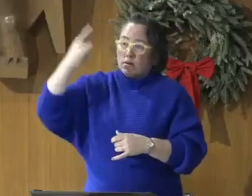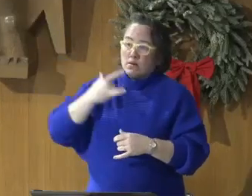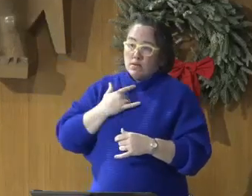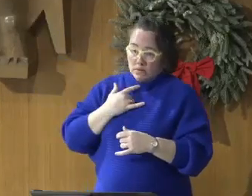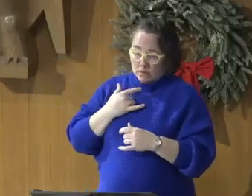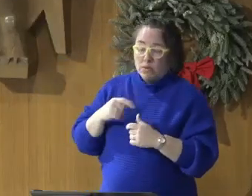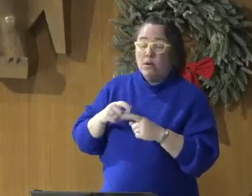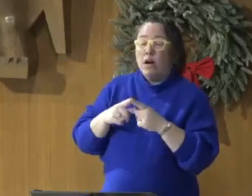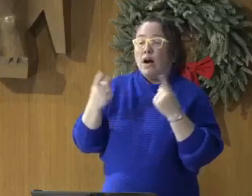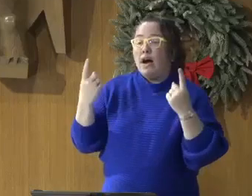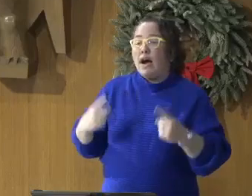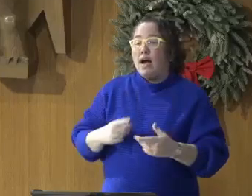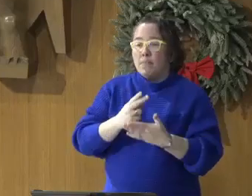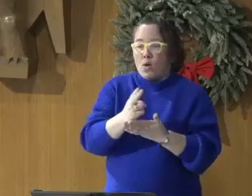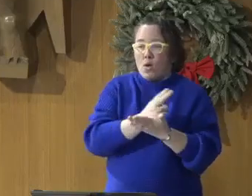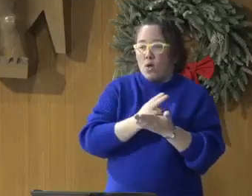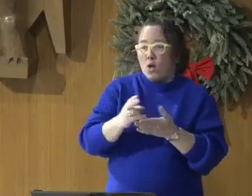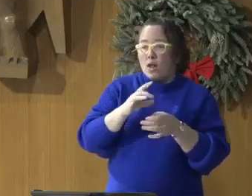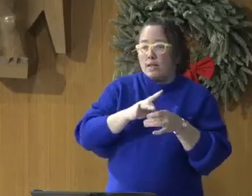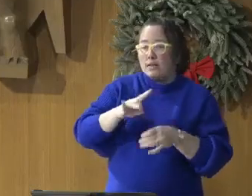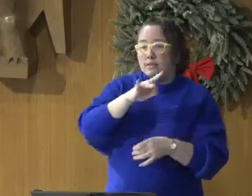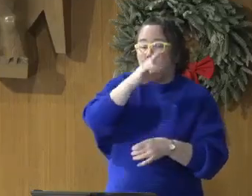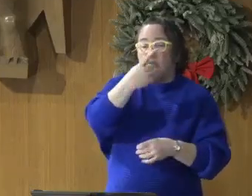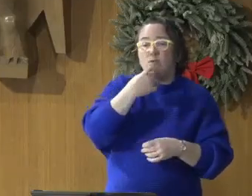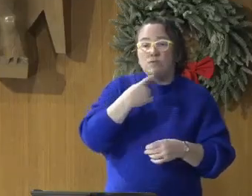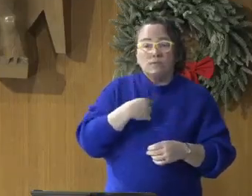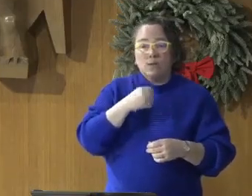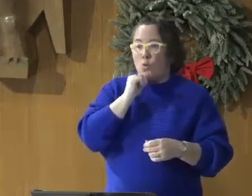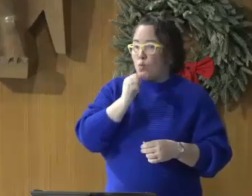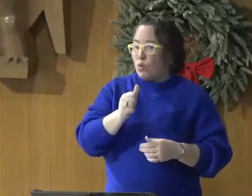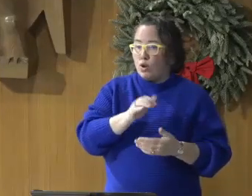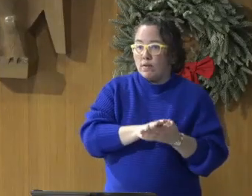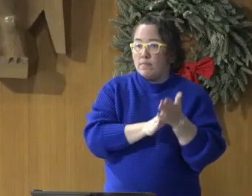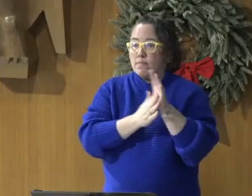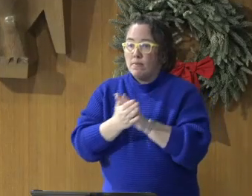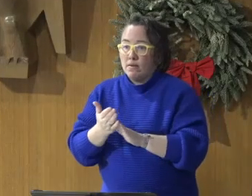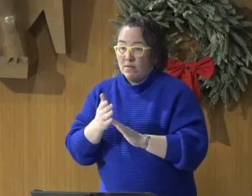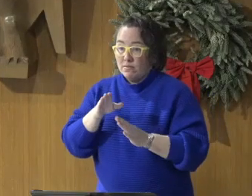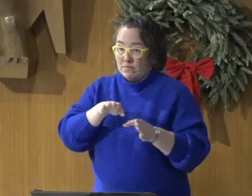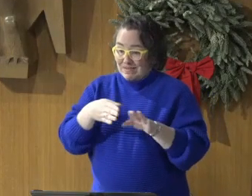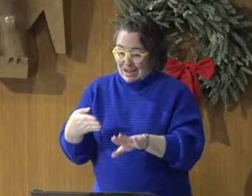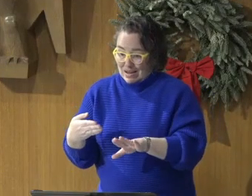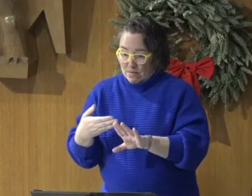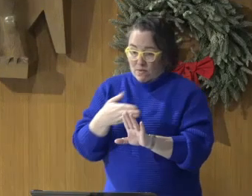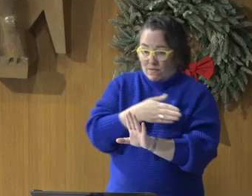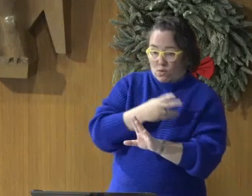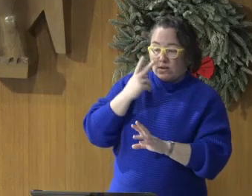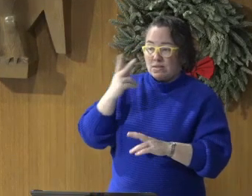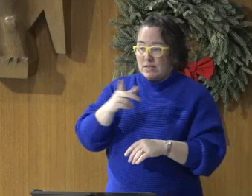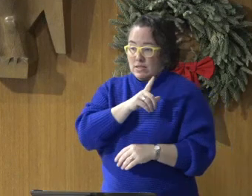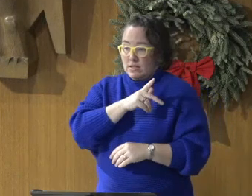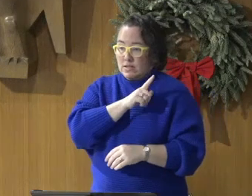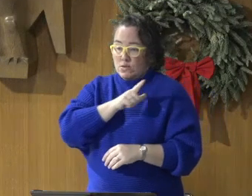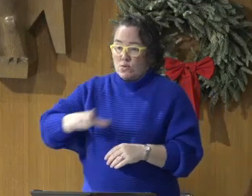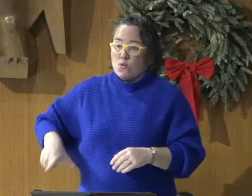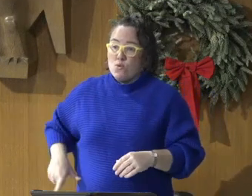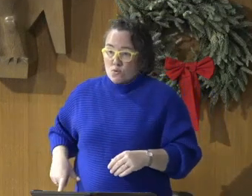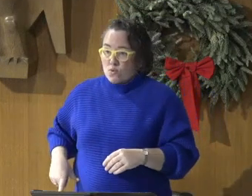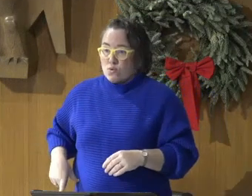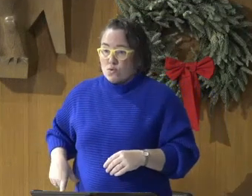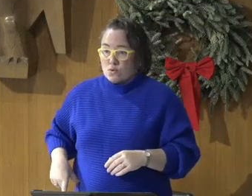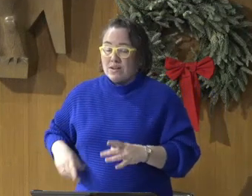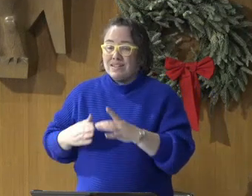Holy Spirit that he would not see death before he had seen the Lord's Messiah. Guided by the Spirit,